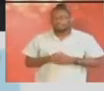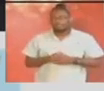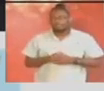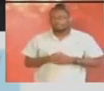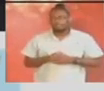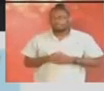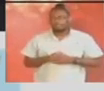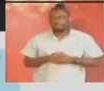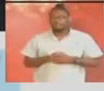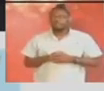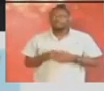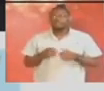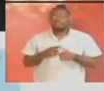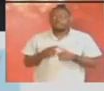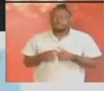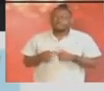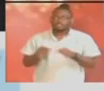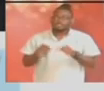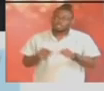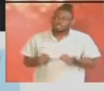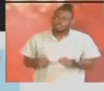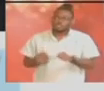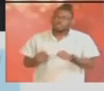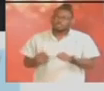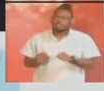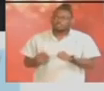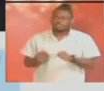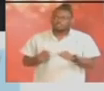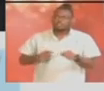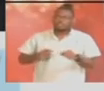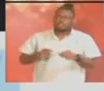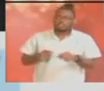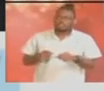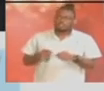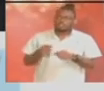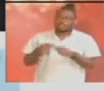slide. Next again. Next again.